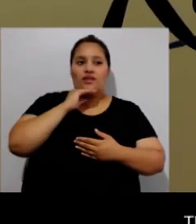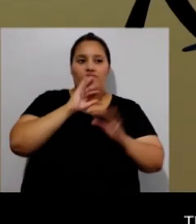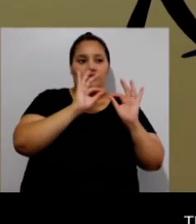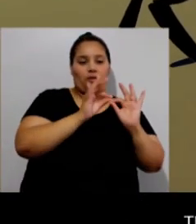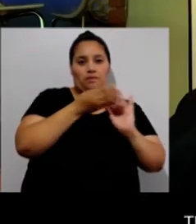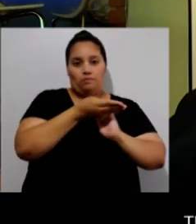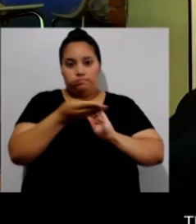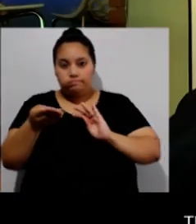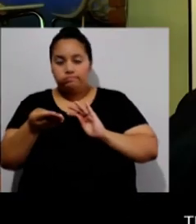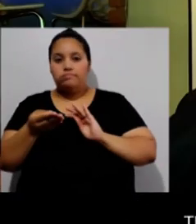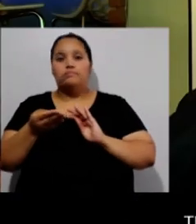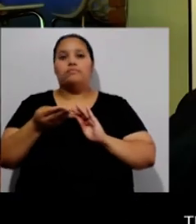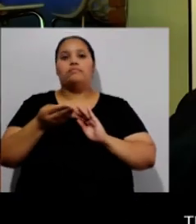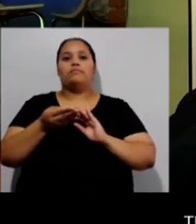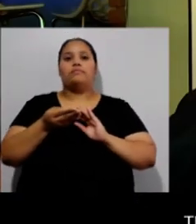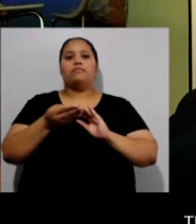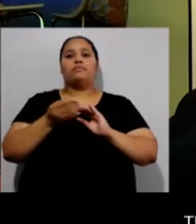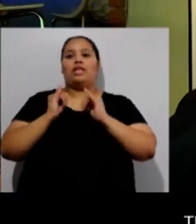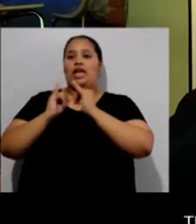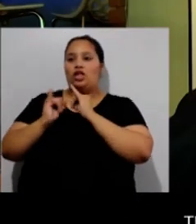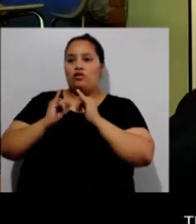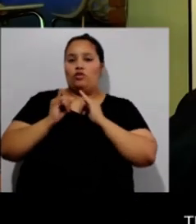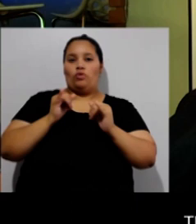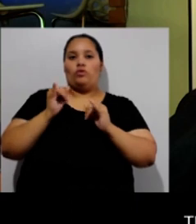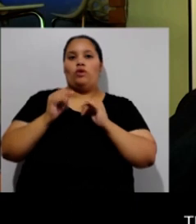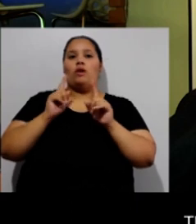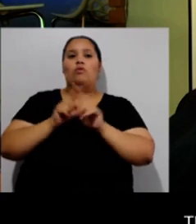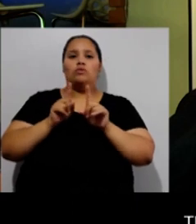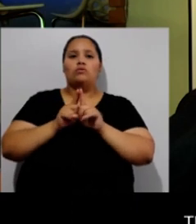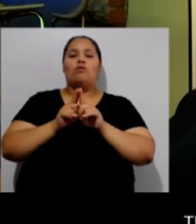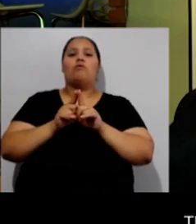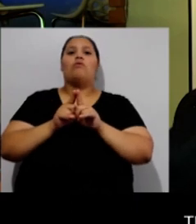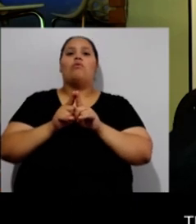enough interpreters interviewing.